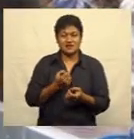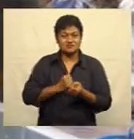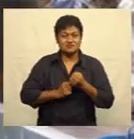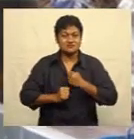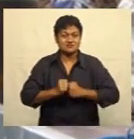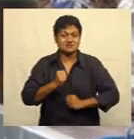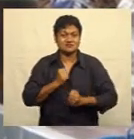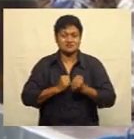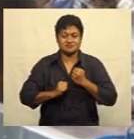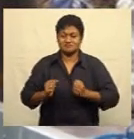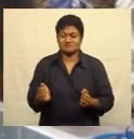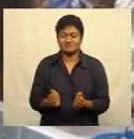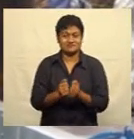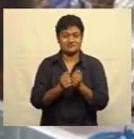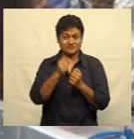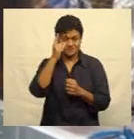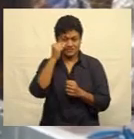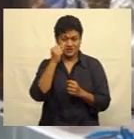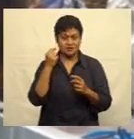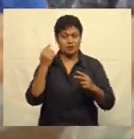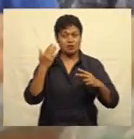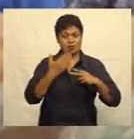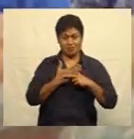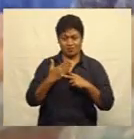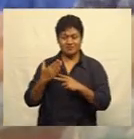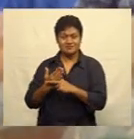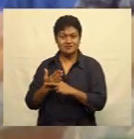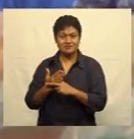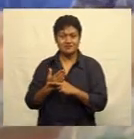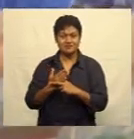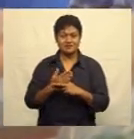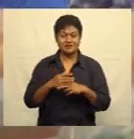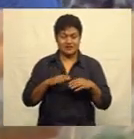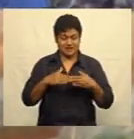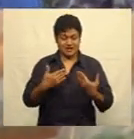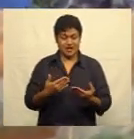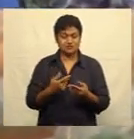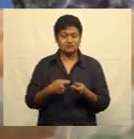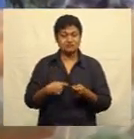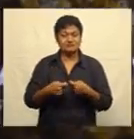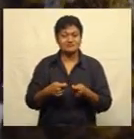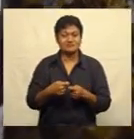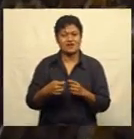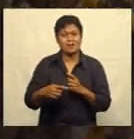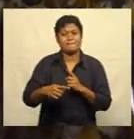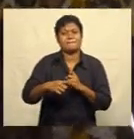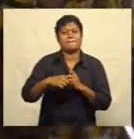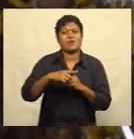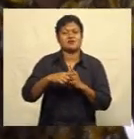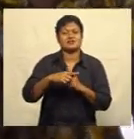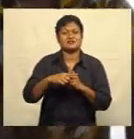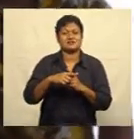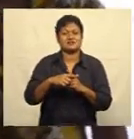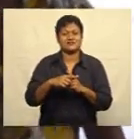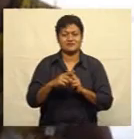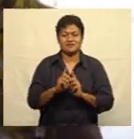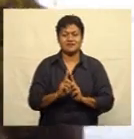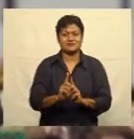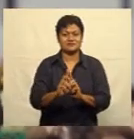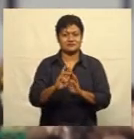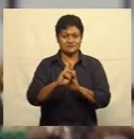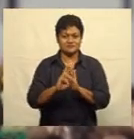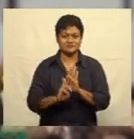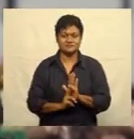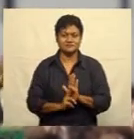Fijians during the current lockdown, the vendors have been very positive about adhering to the COVID protocols. Felipe